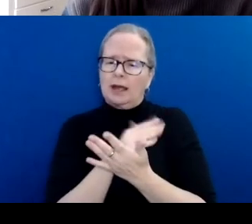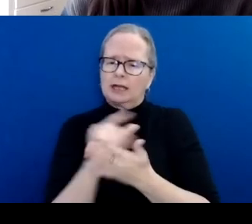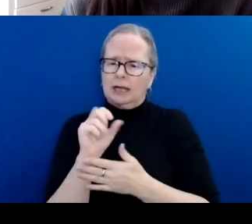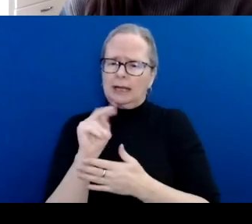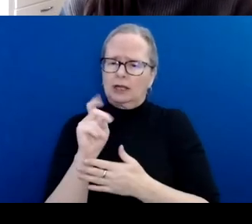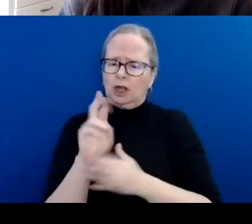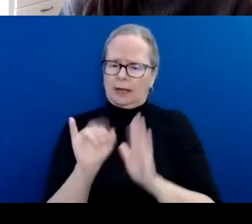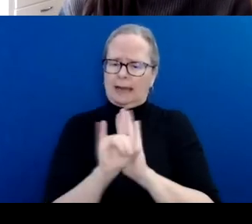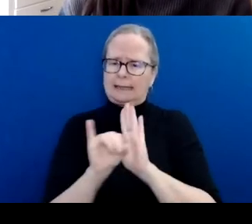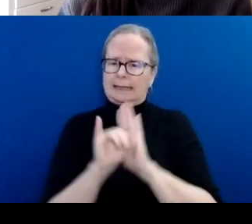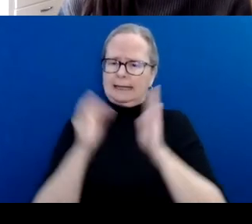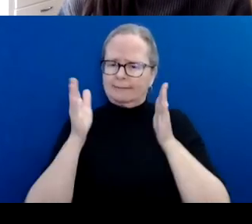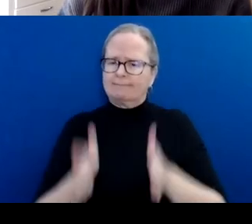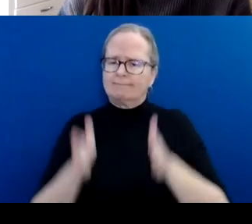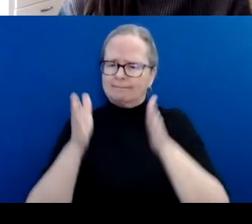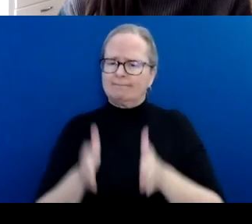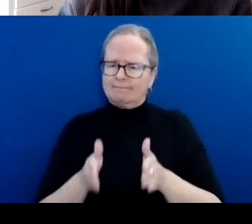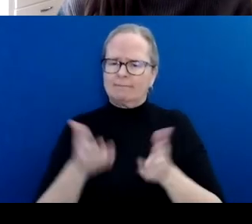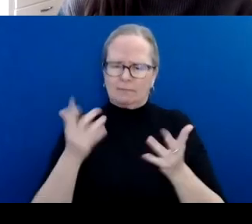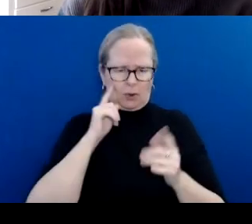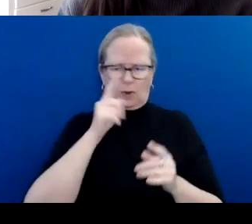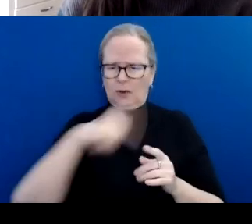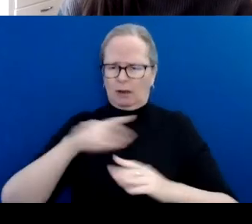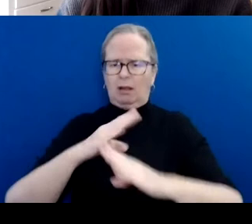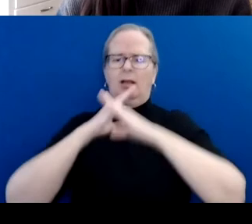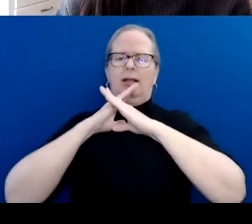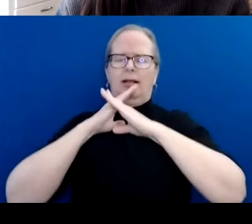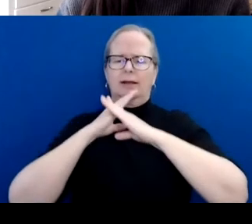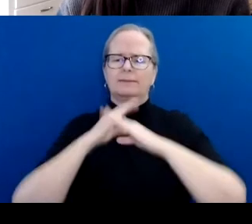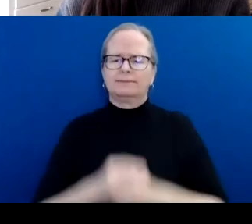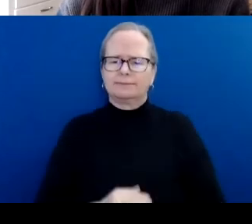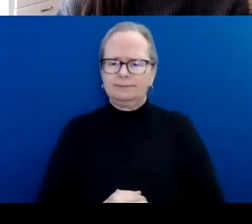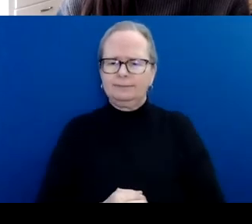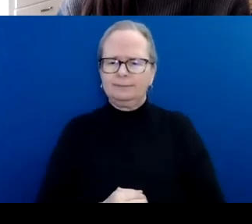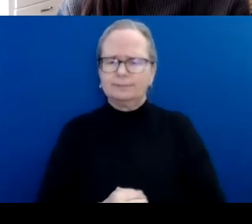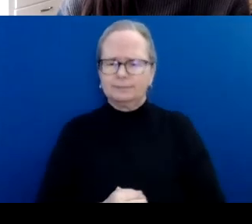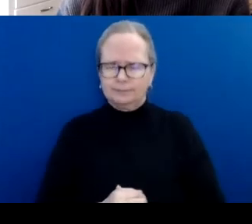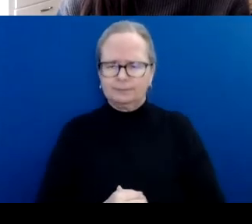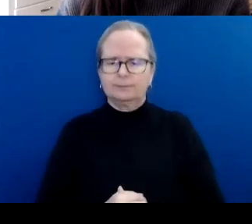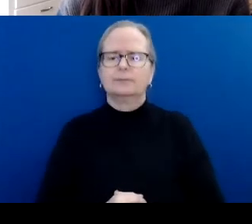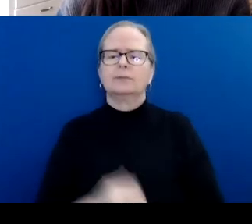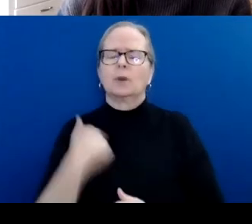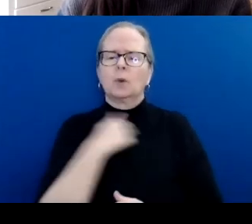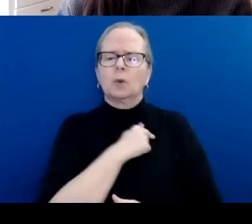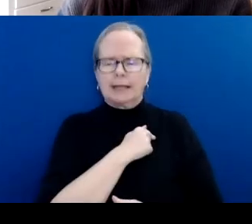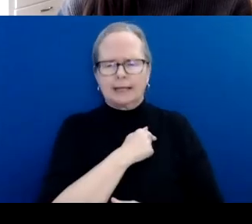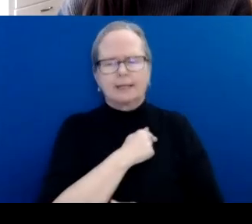As a public funder, we have a responsibility to ensure equitable access to public funding.